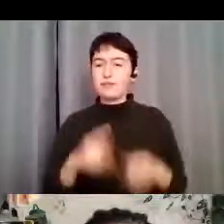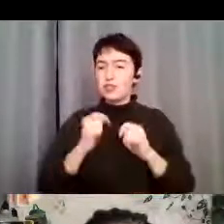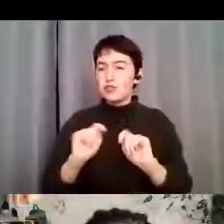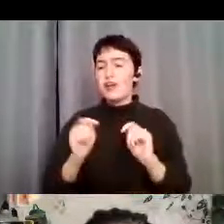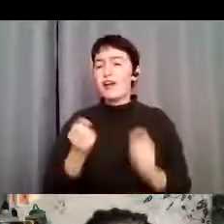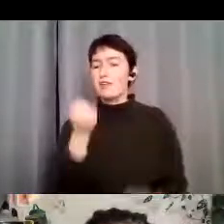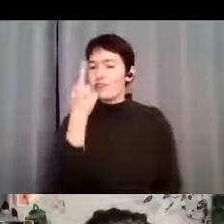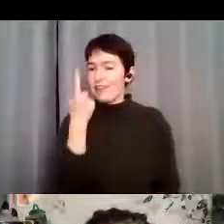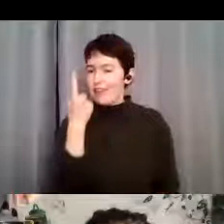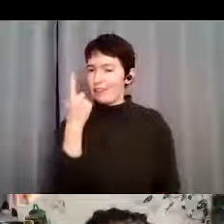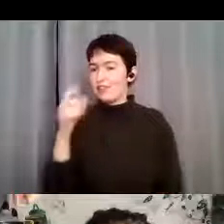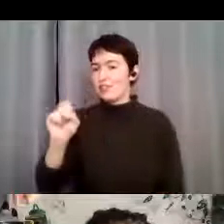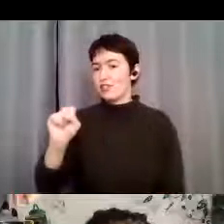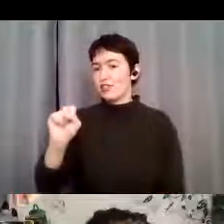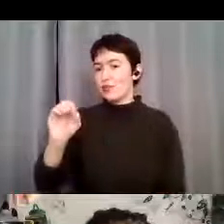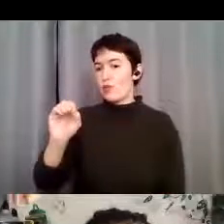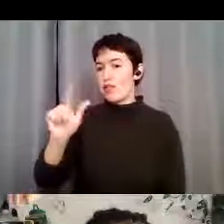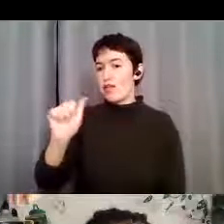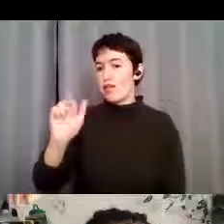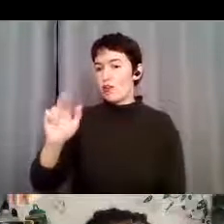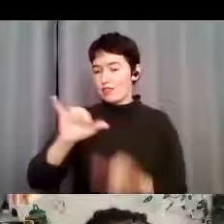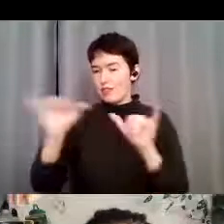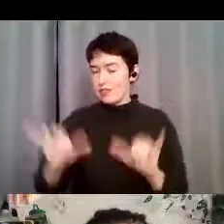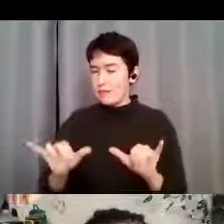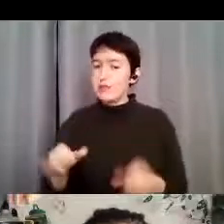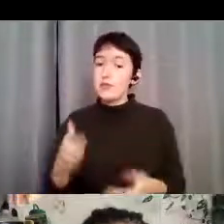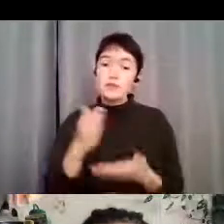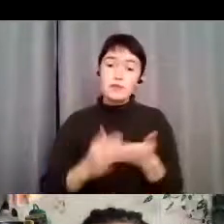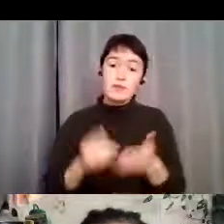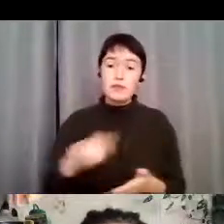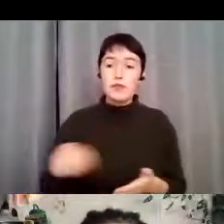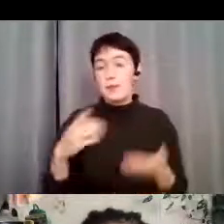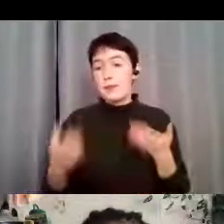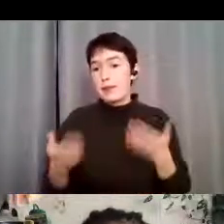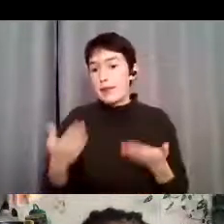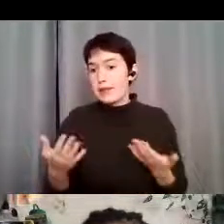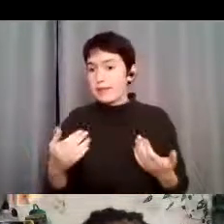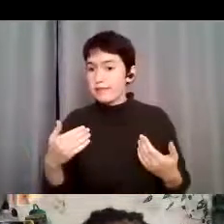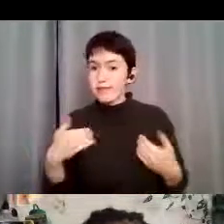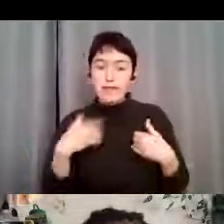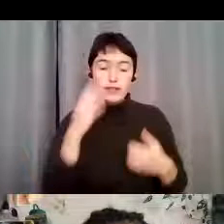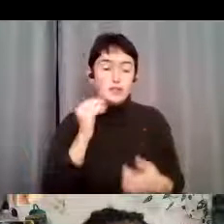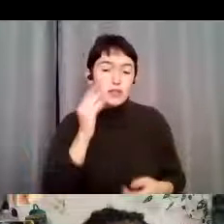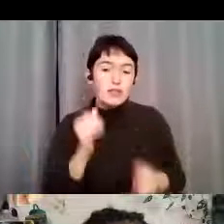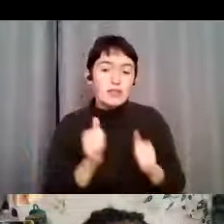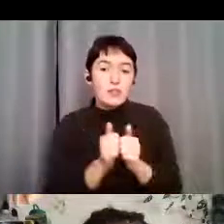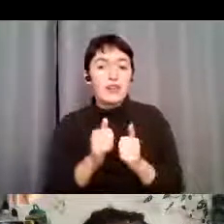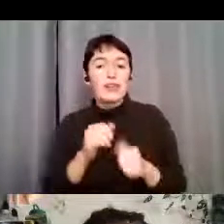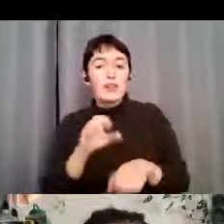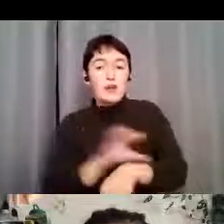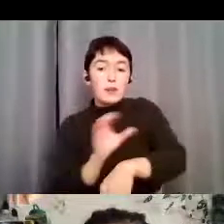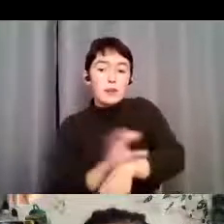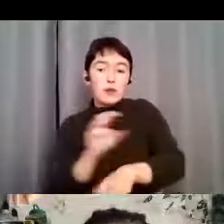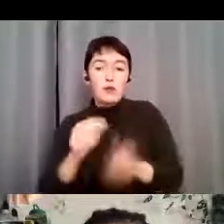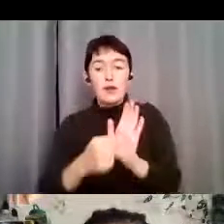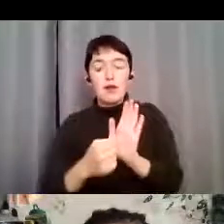have some experience building computer models, but basically, when people ask me what a computer model is, it's basically